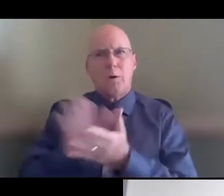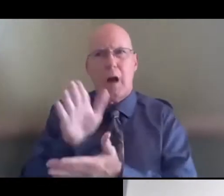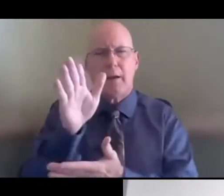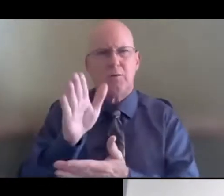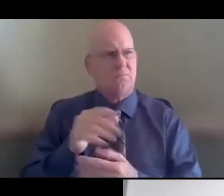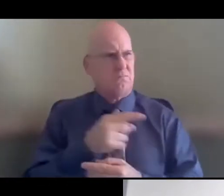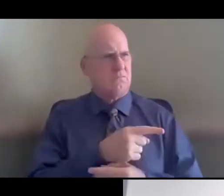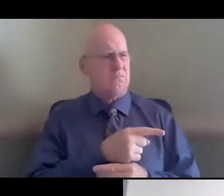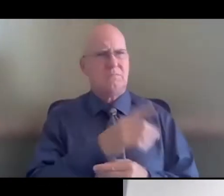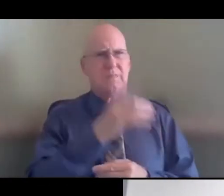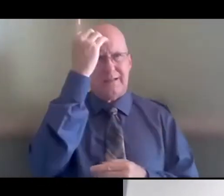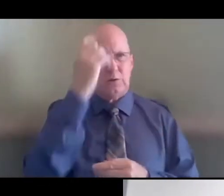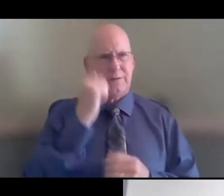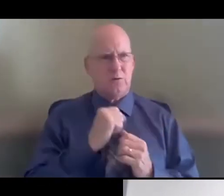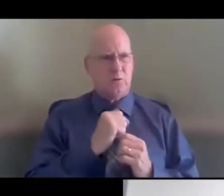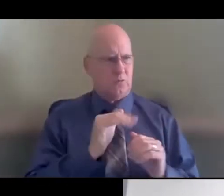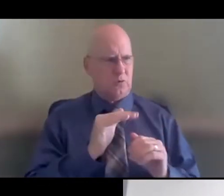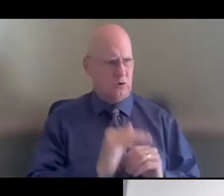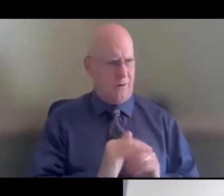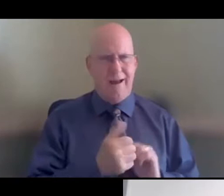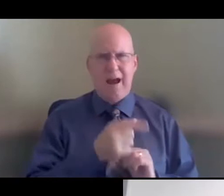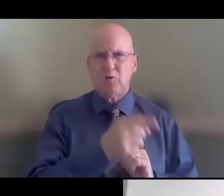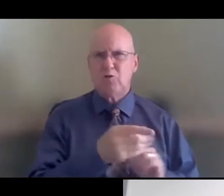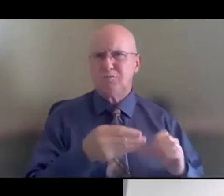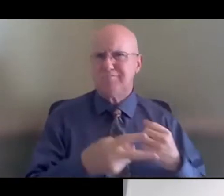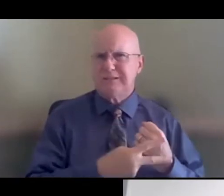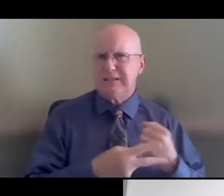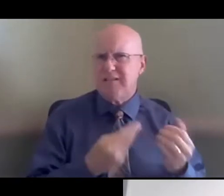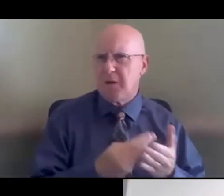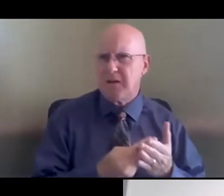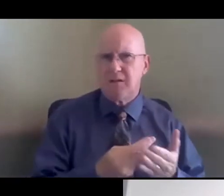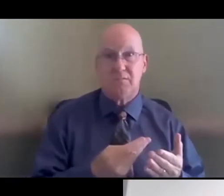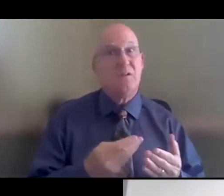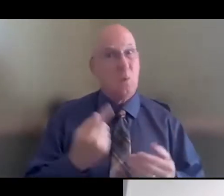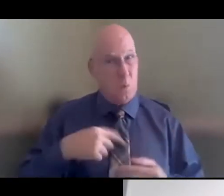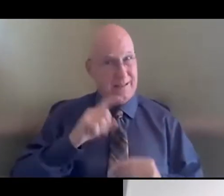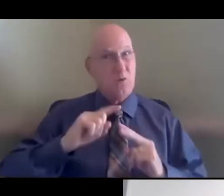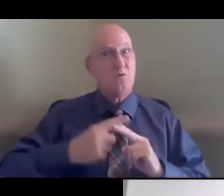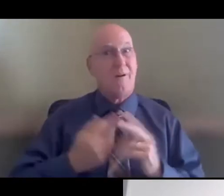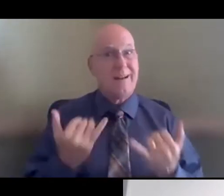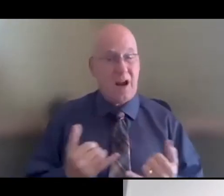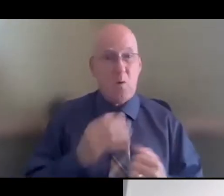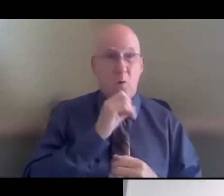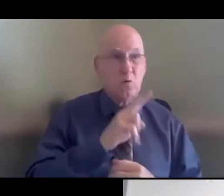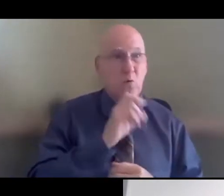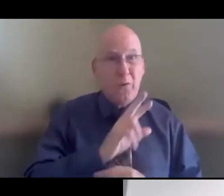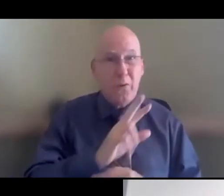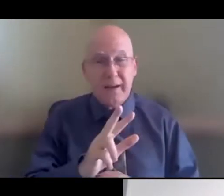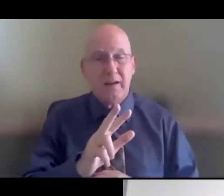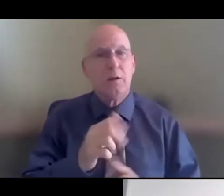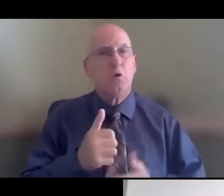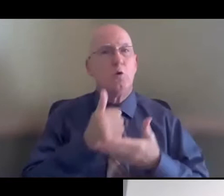We said we need to be able to start saving now when our kids are 2 or 3 for whatever their future needs